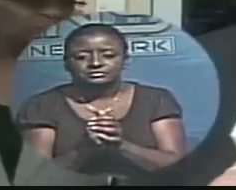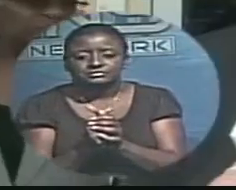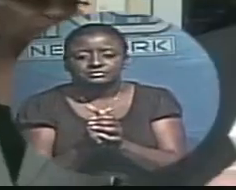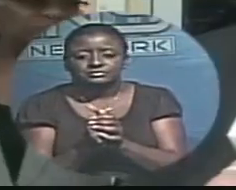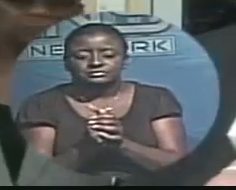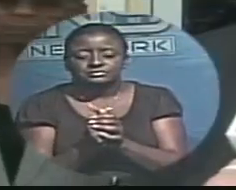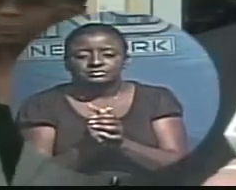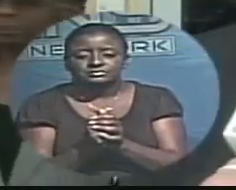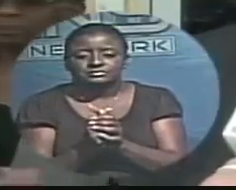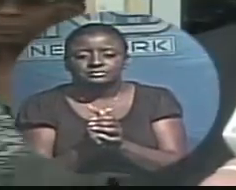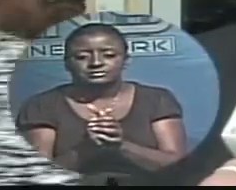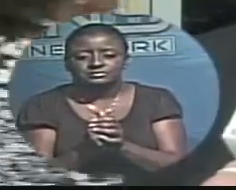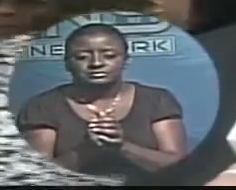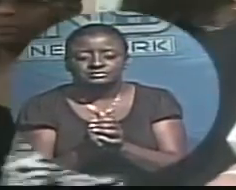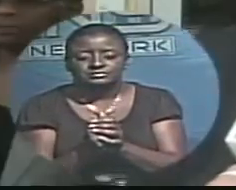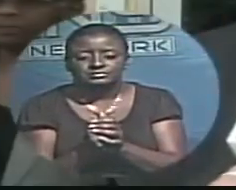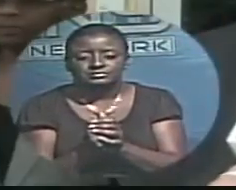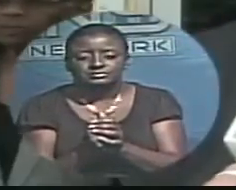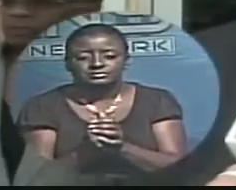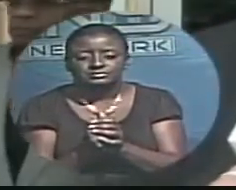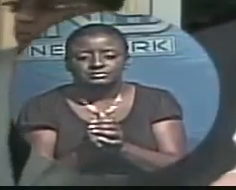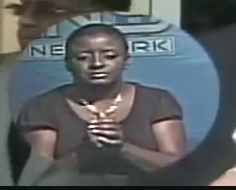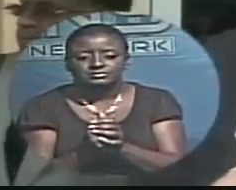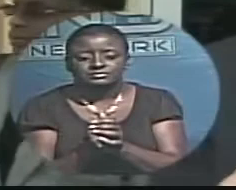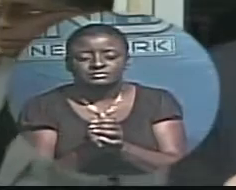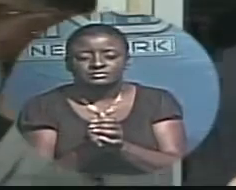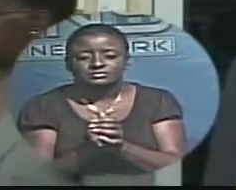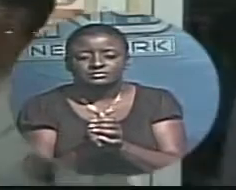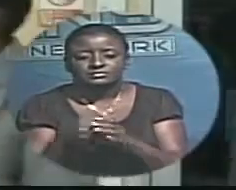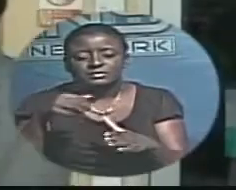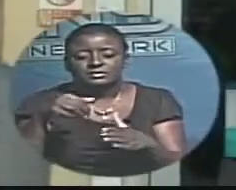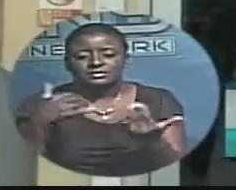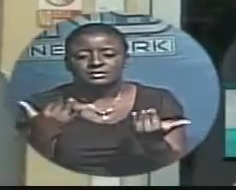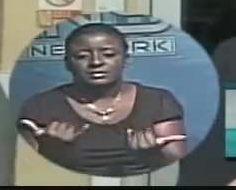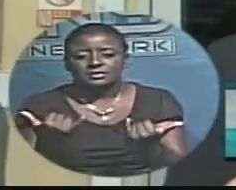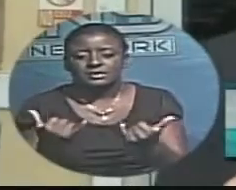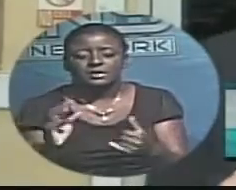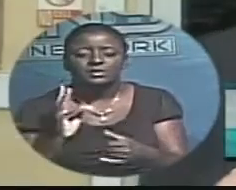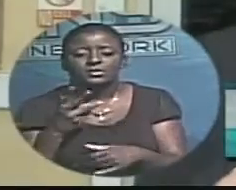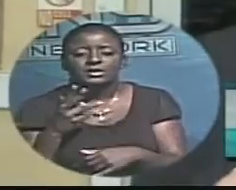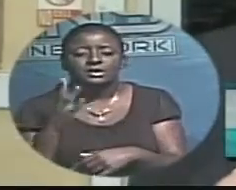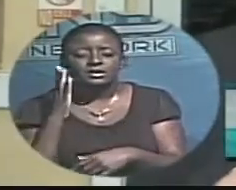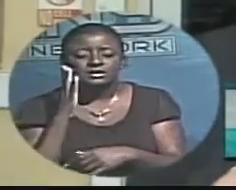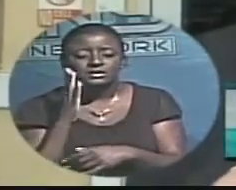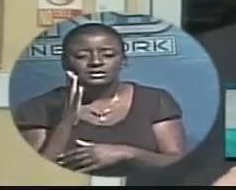Of the times will dictate when it happens. In the meantime, we are going